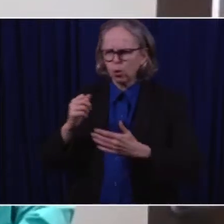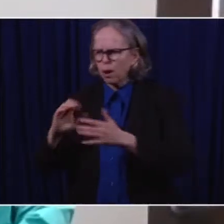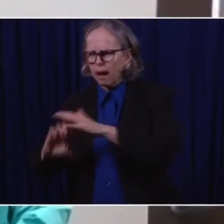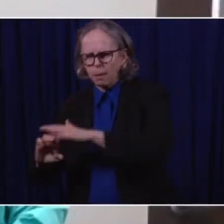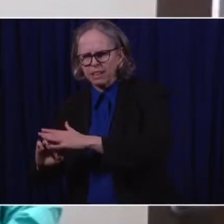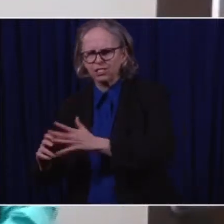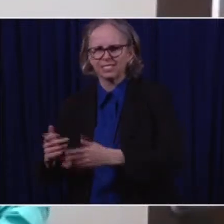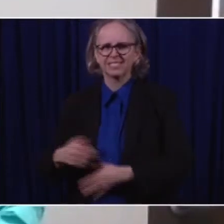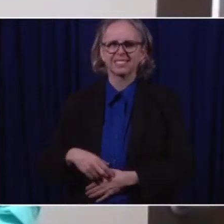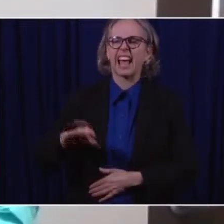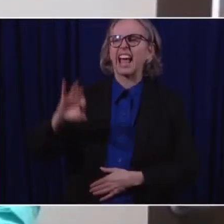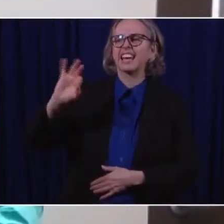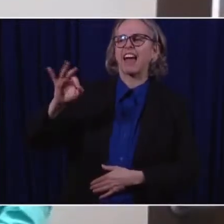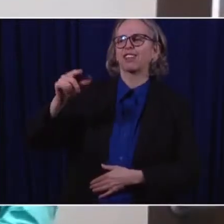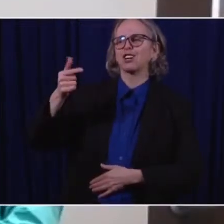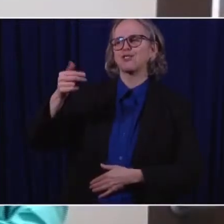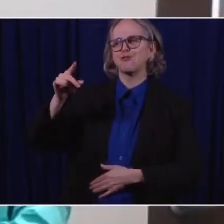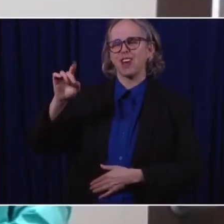English at Circleville.